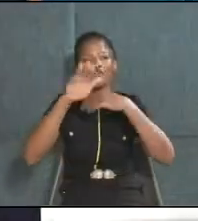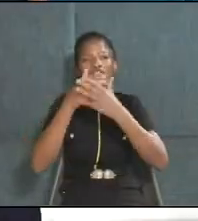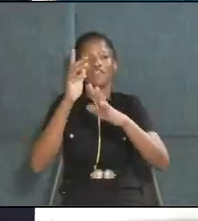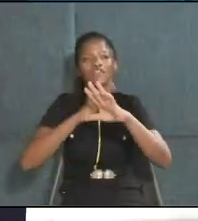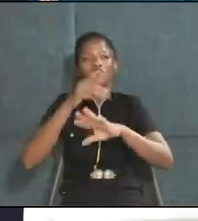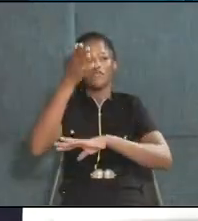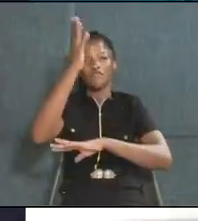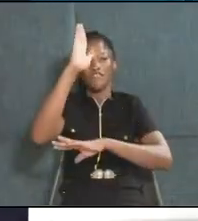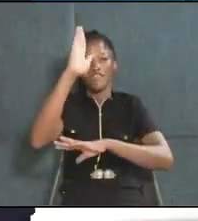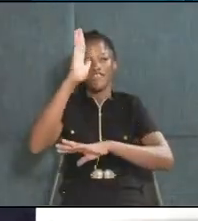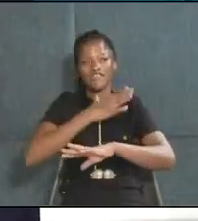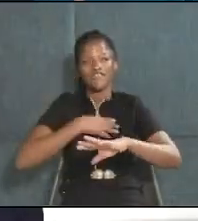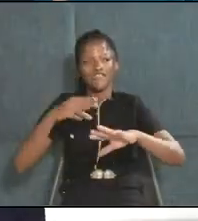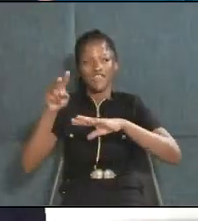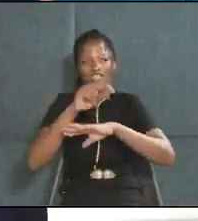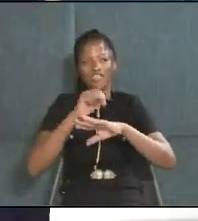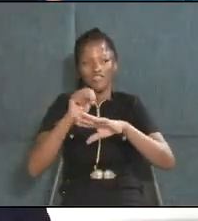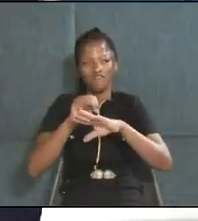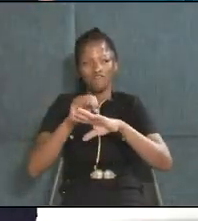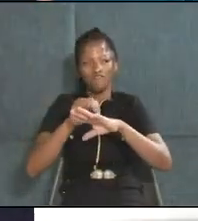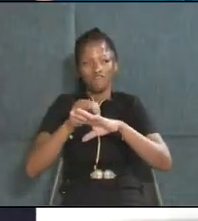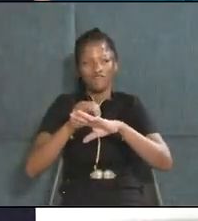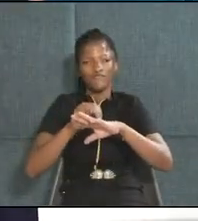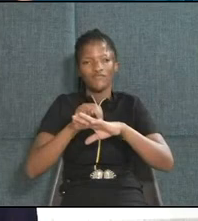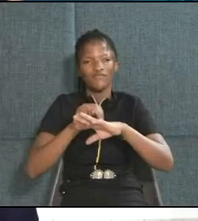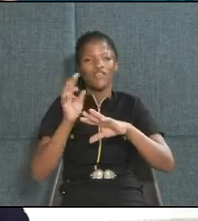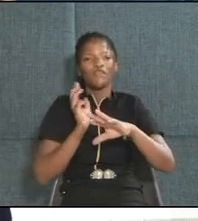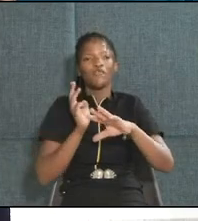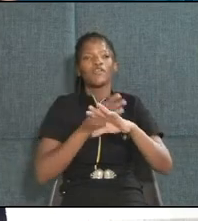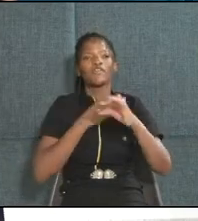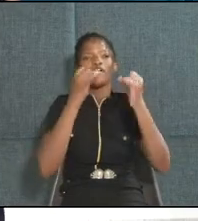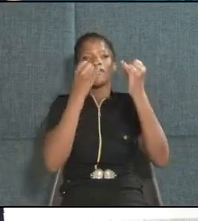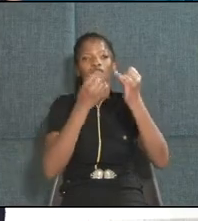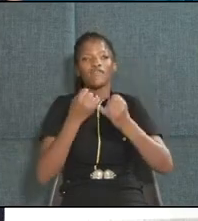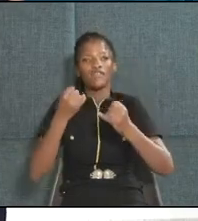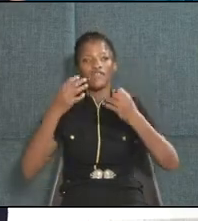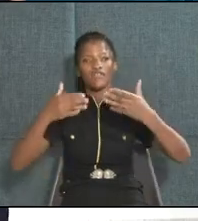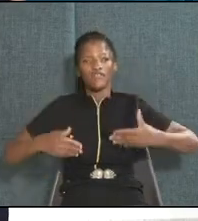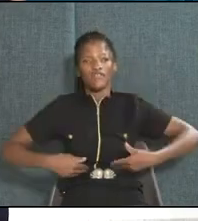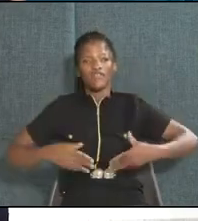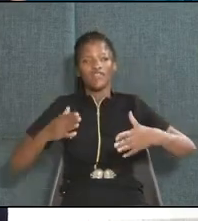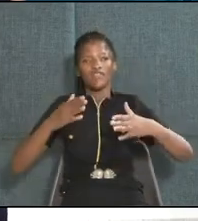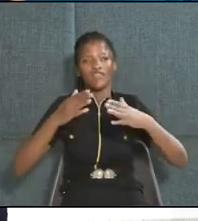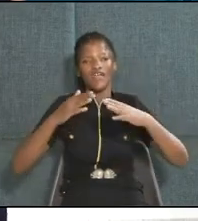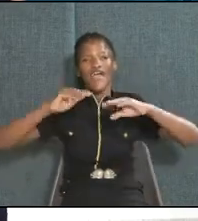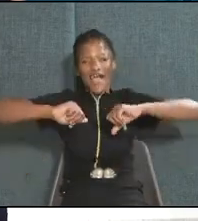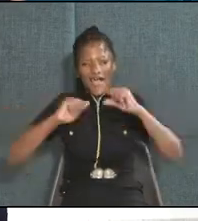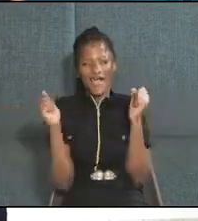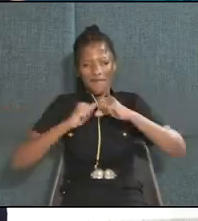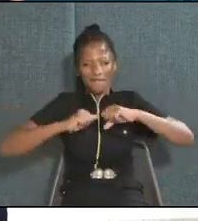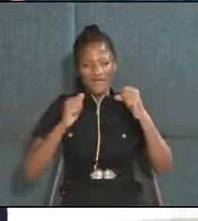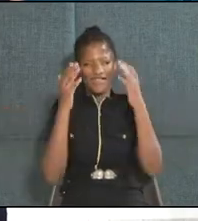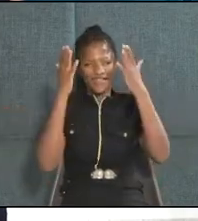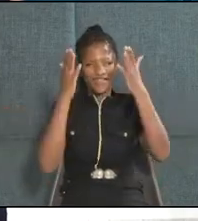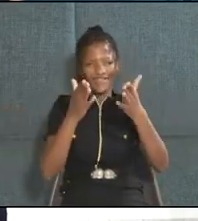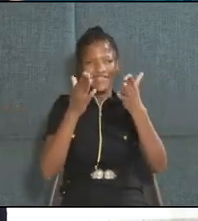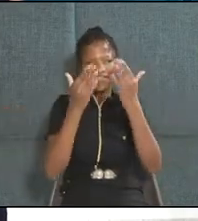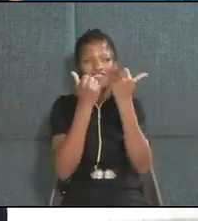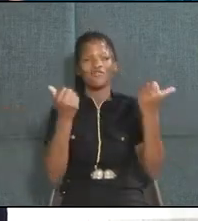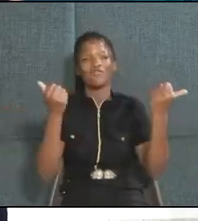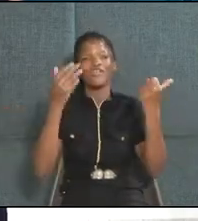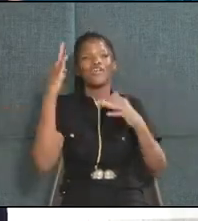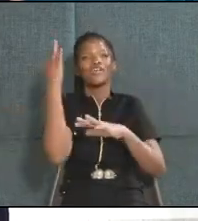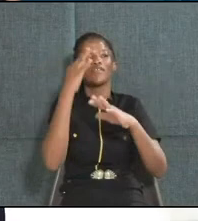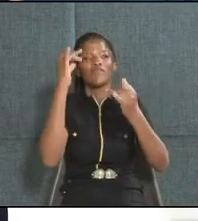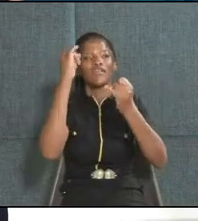the time. God is good, and that is his nature. We, the teens class, are happy to be preaching the children's sermon this month.